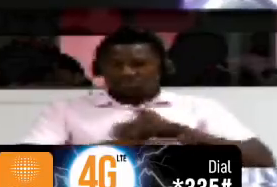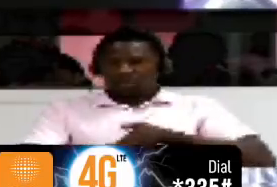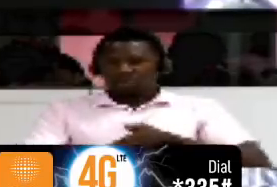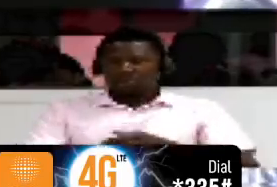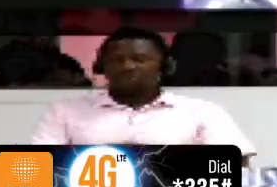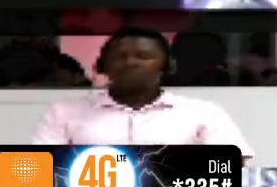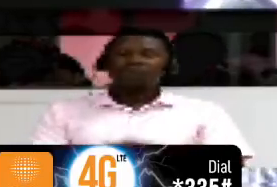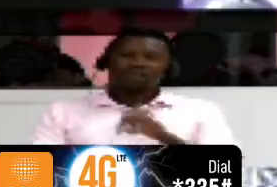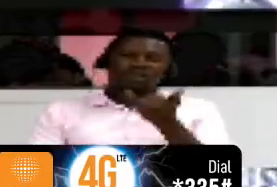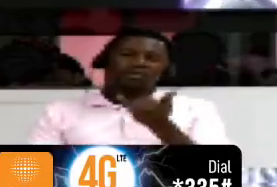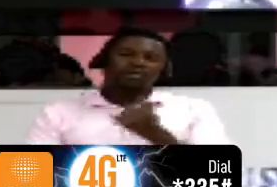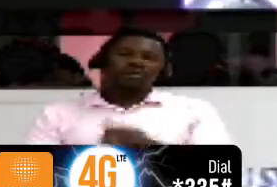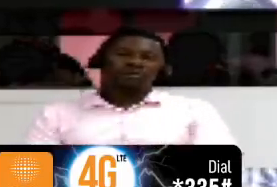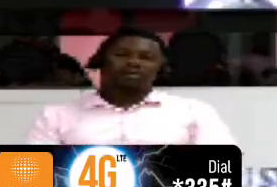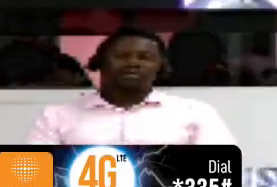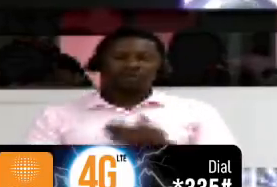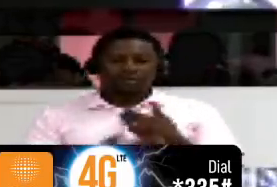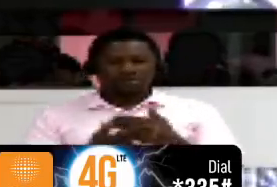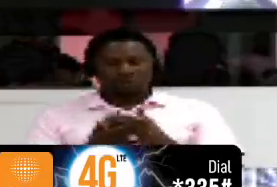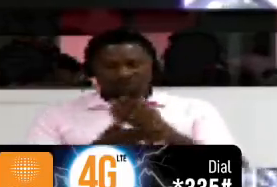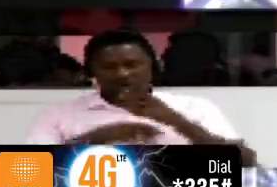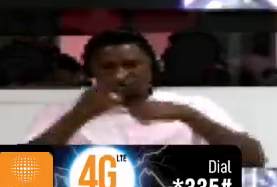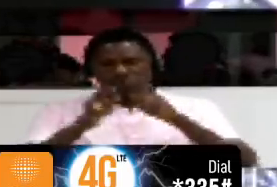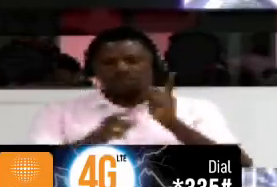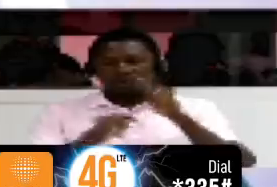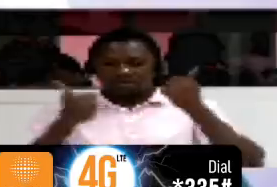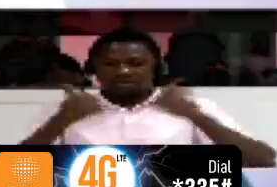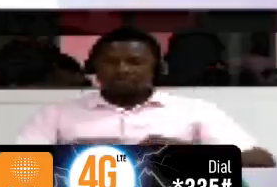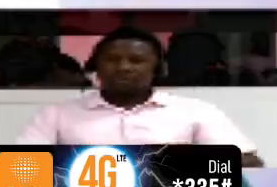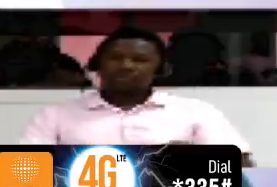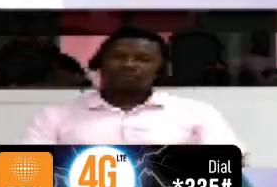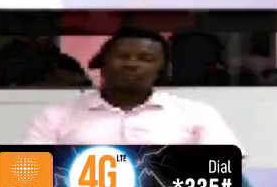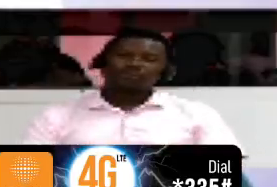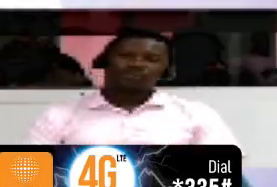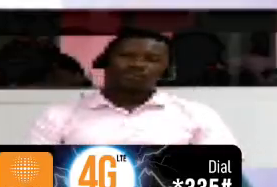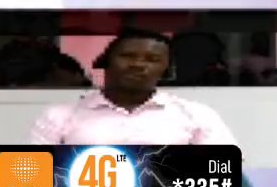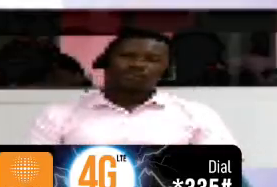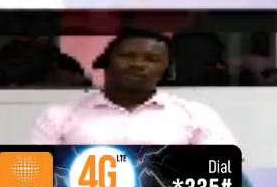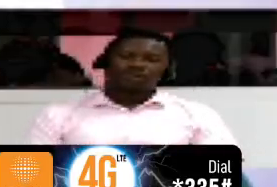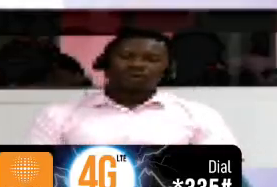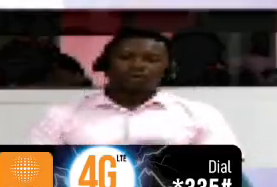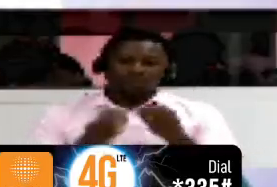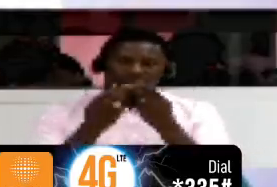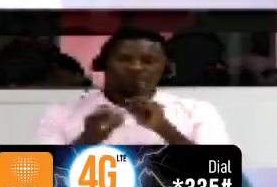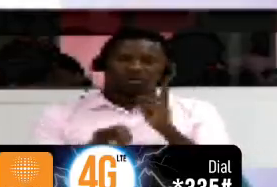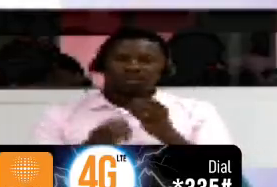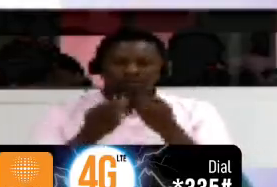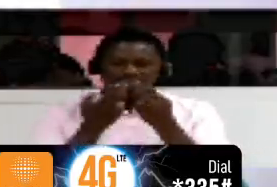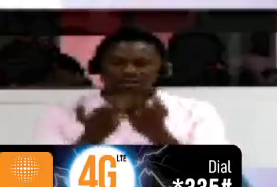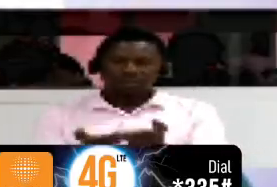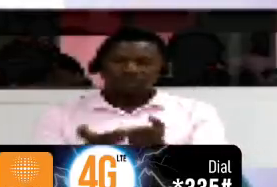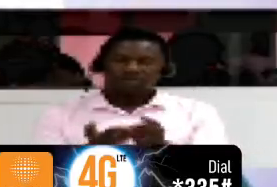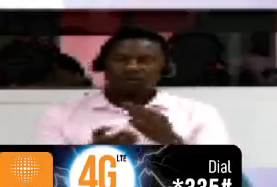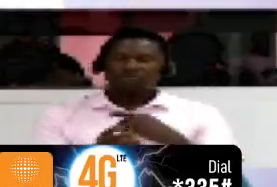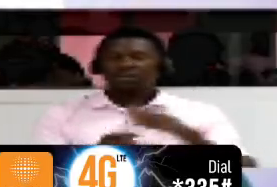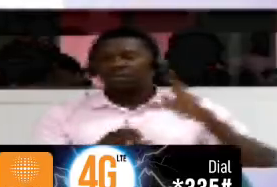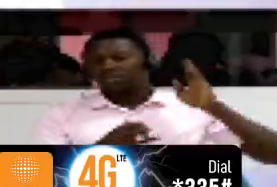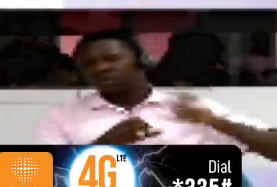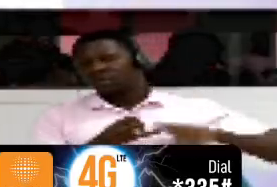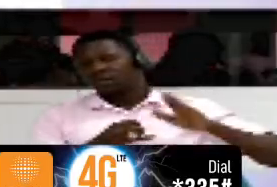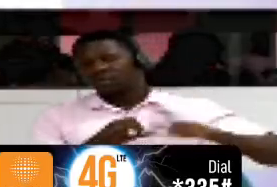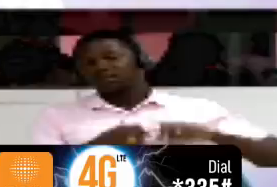else happened? So this was what he said, and that was the last